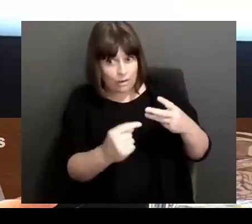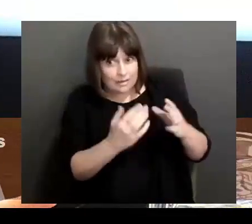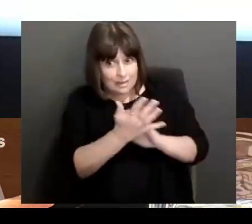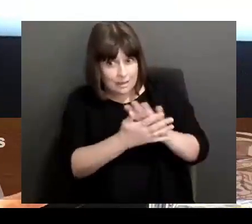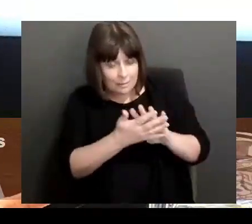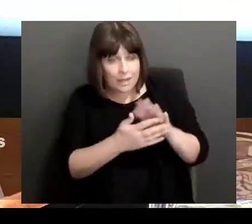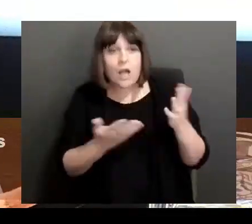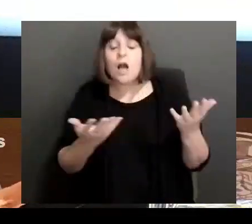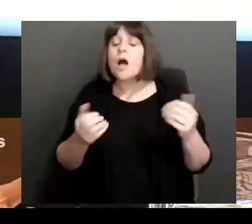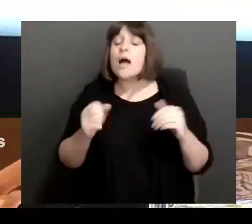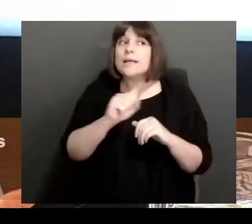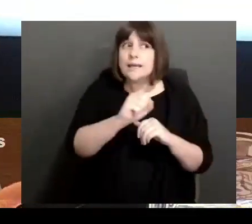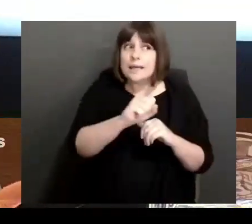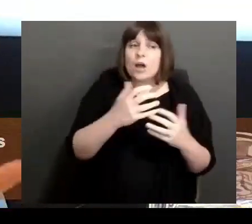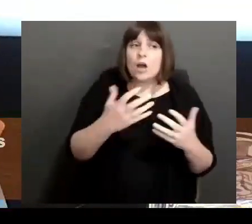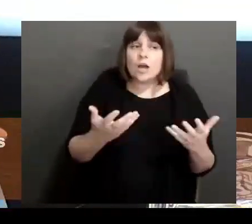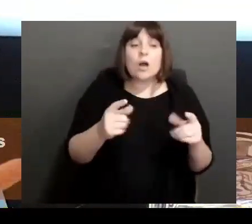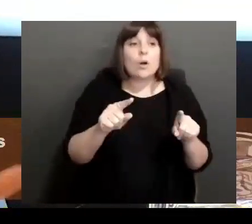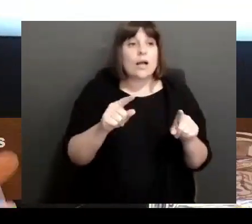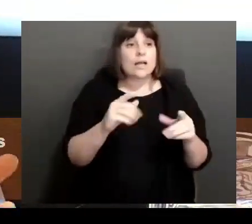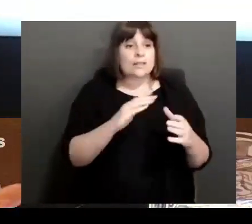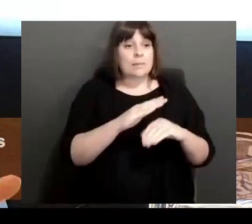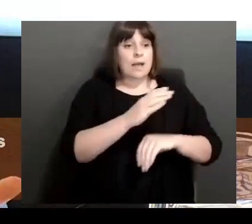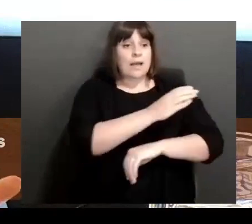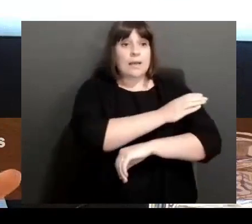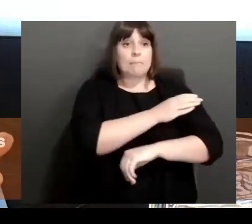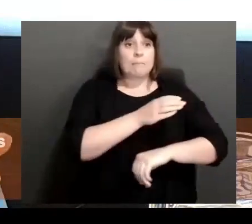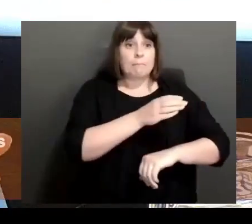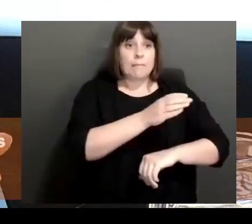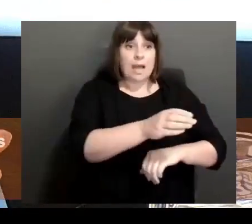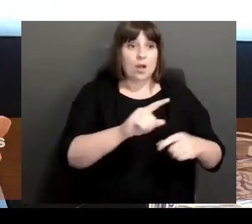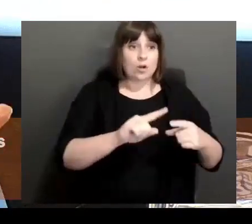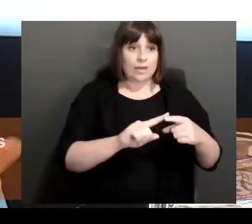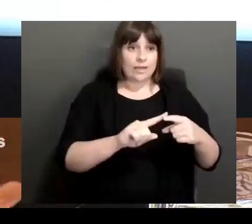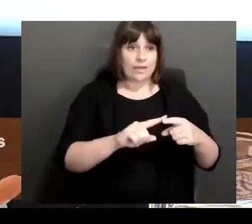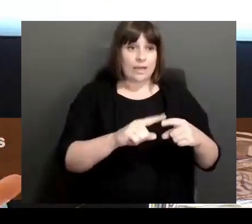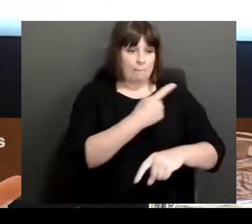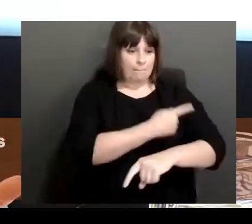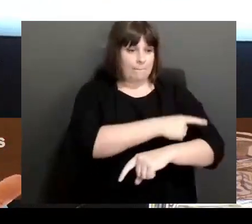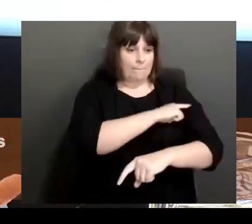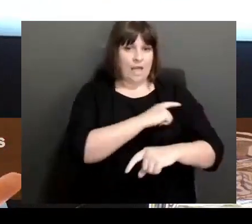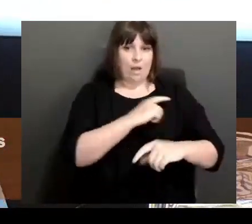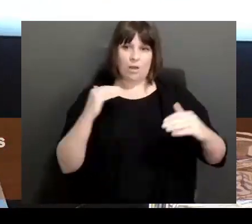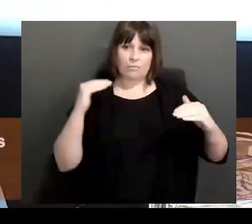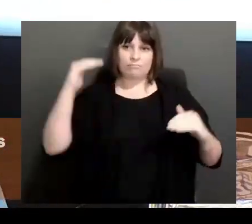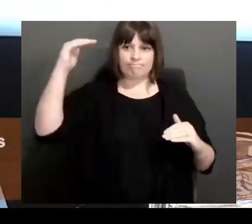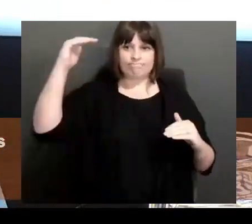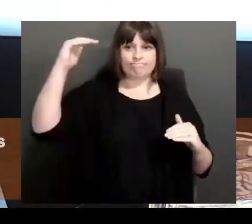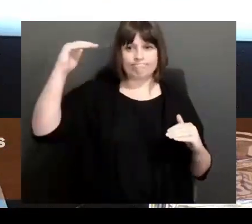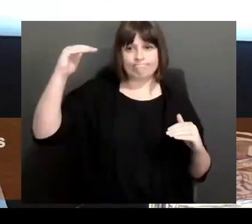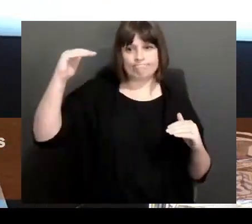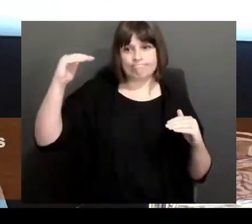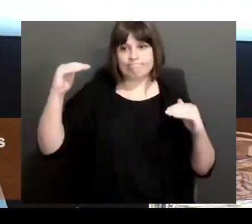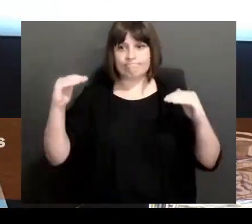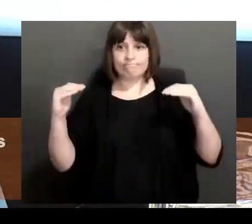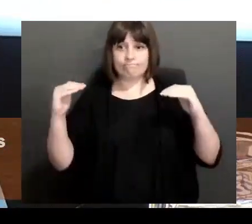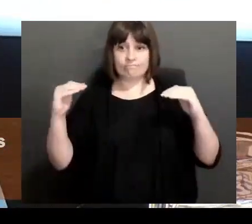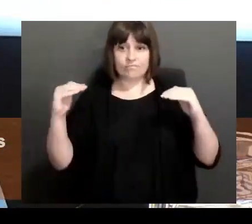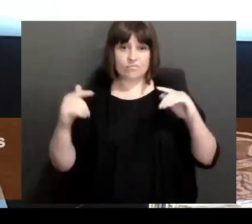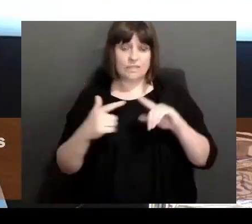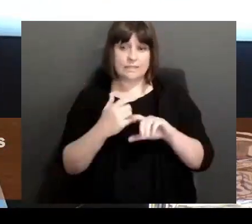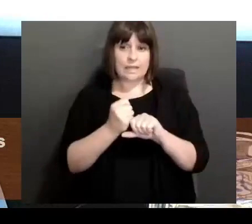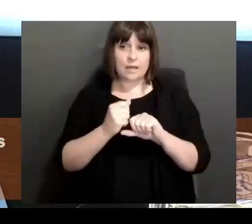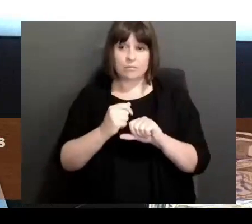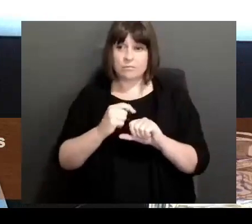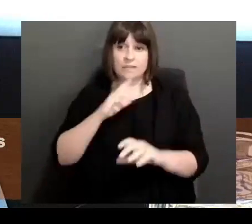about empowering, shifting power from where it is now, people like myself and departments